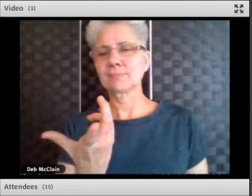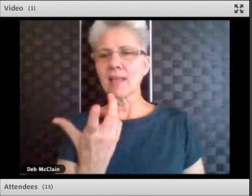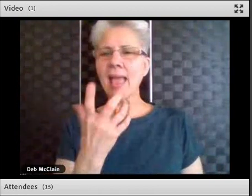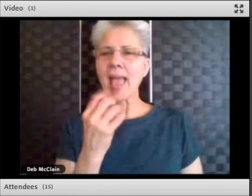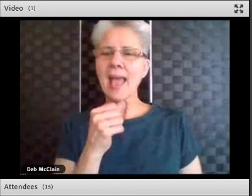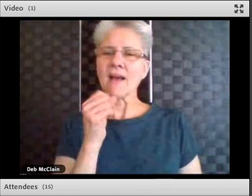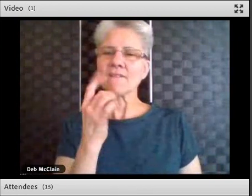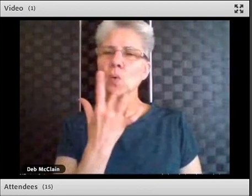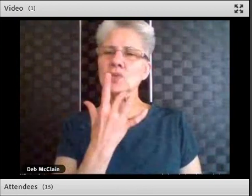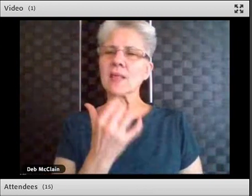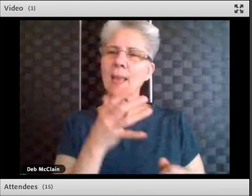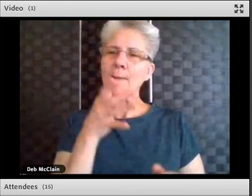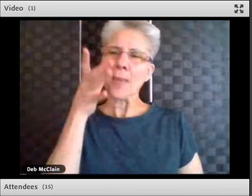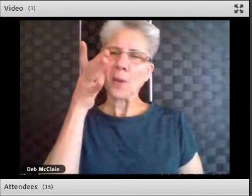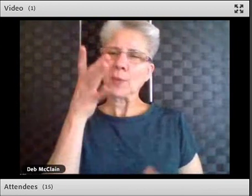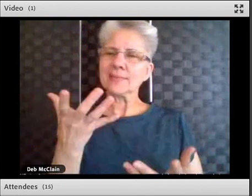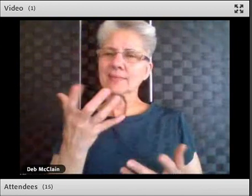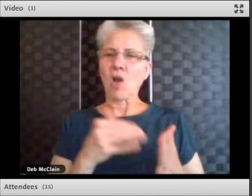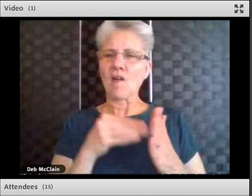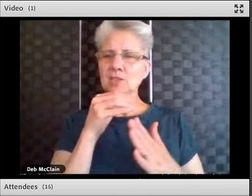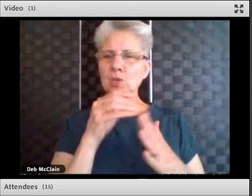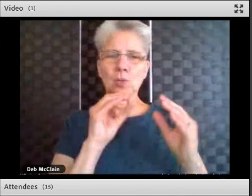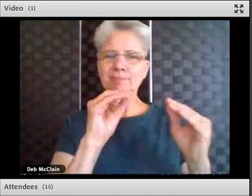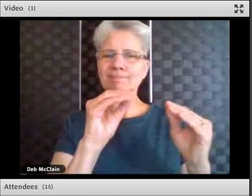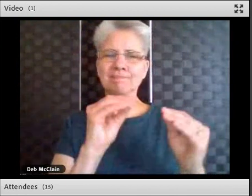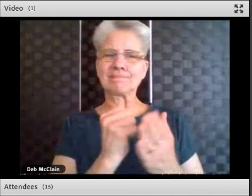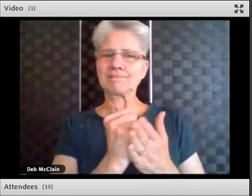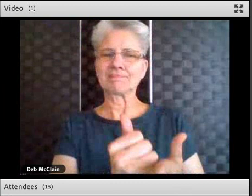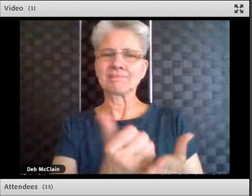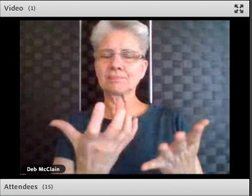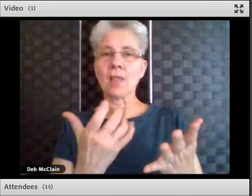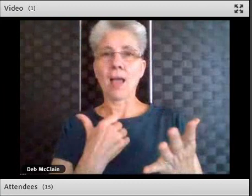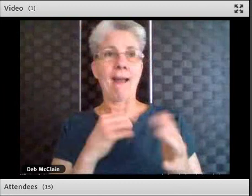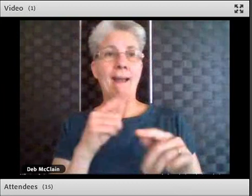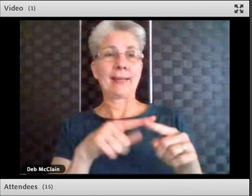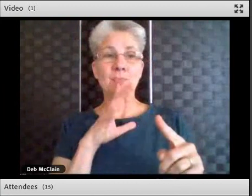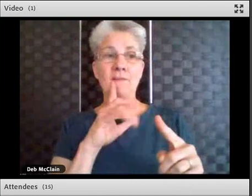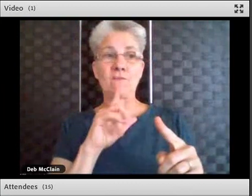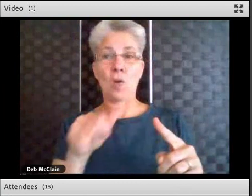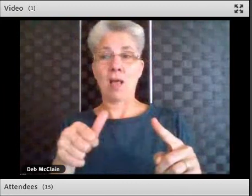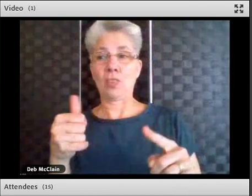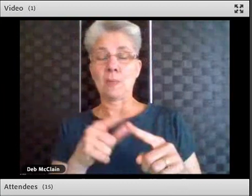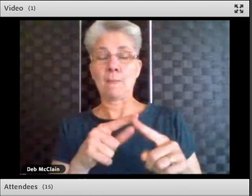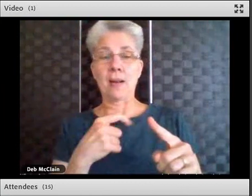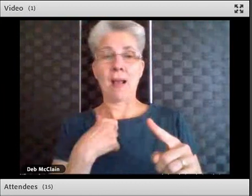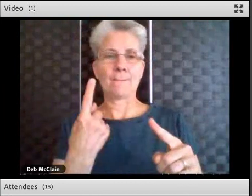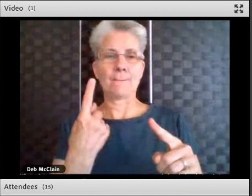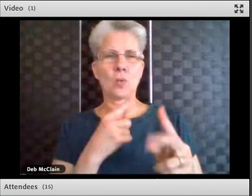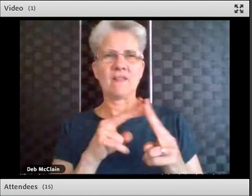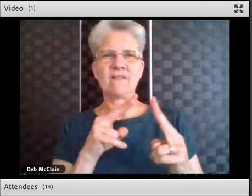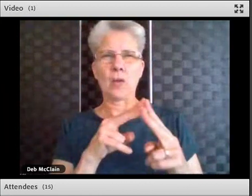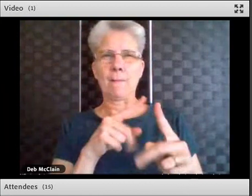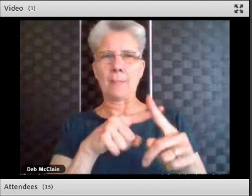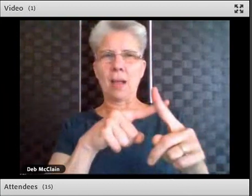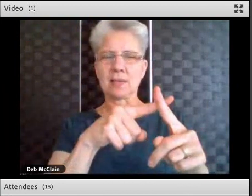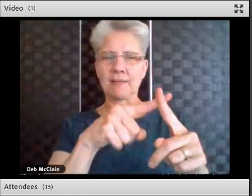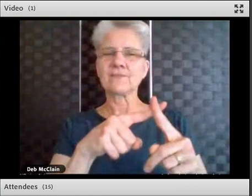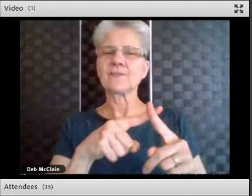it's unfortunate that parents often don't step in. I can't speak for anybody else, but I am always very